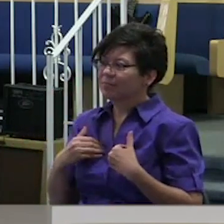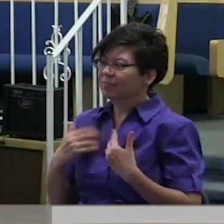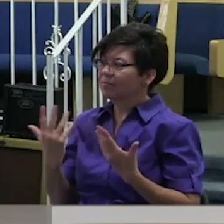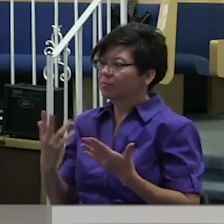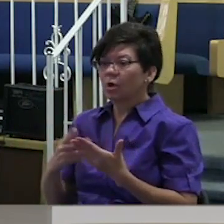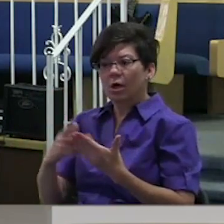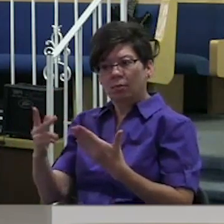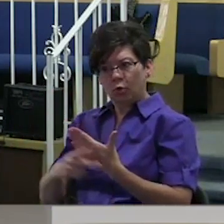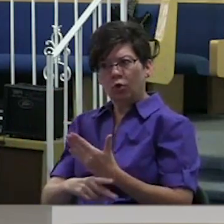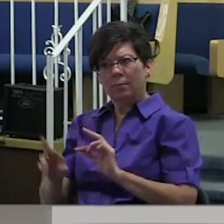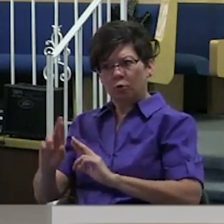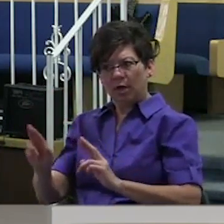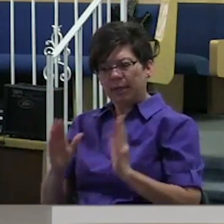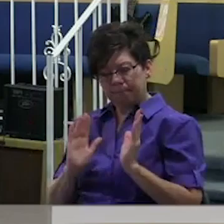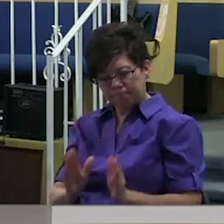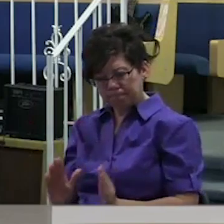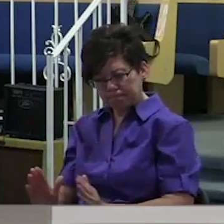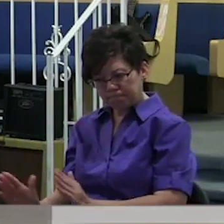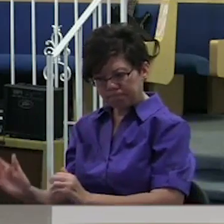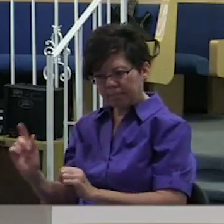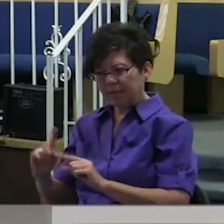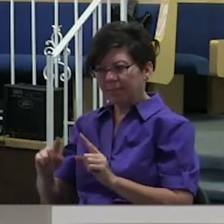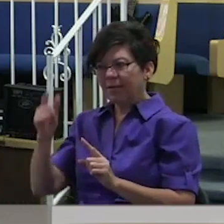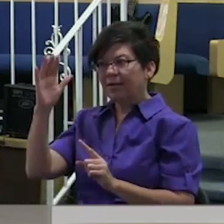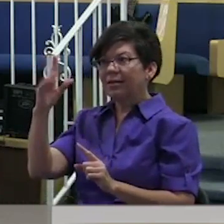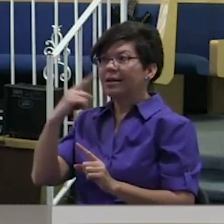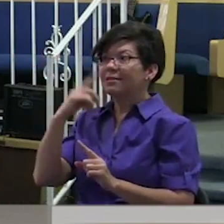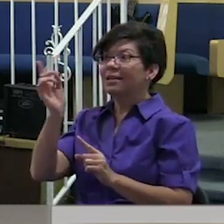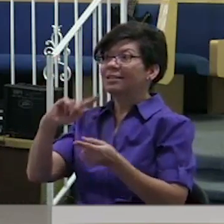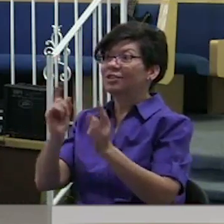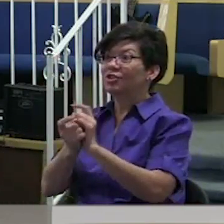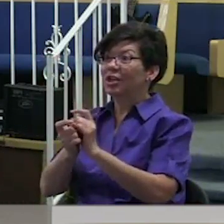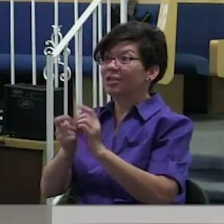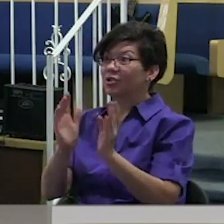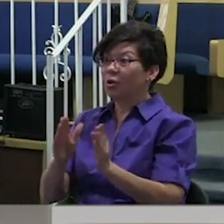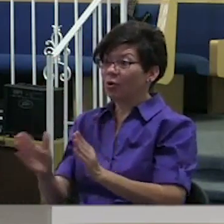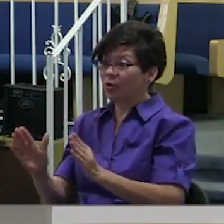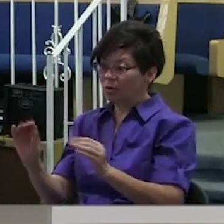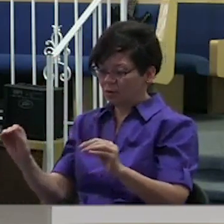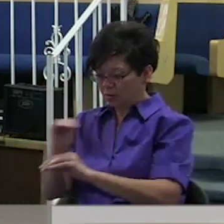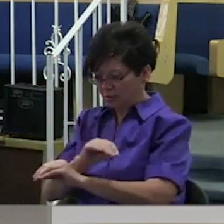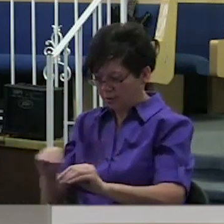program in order. But when God says change the order of program,